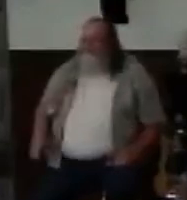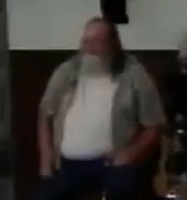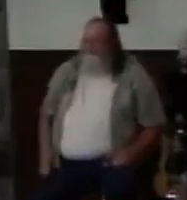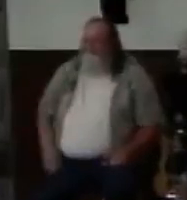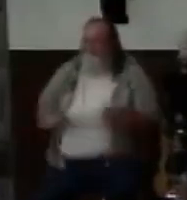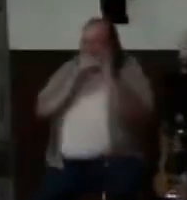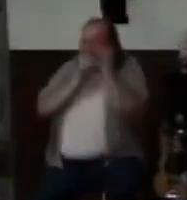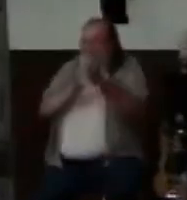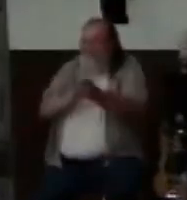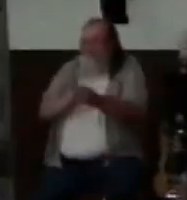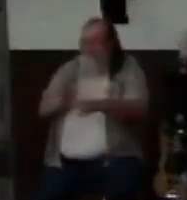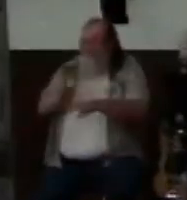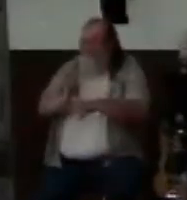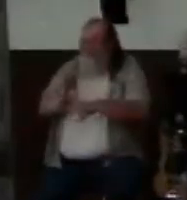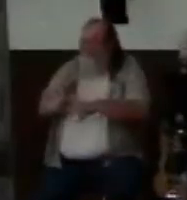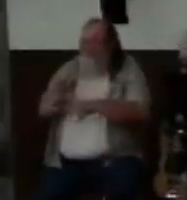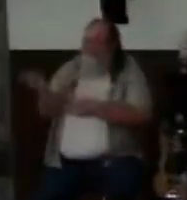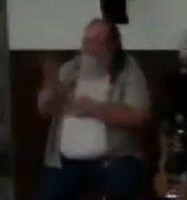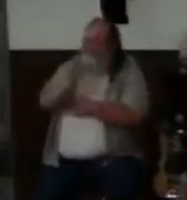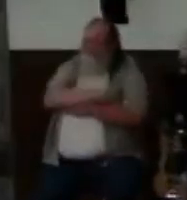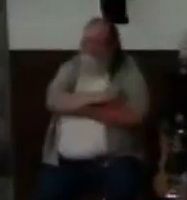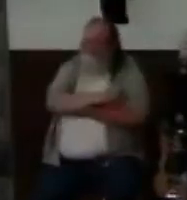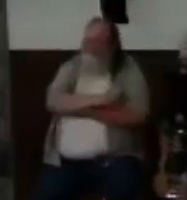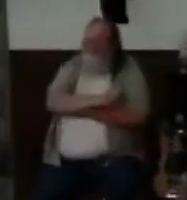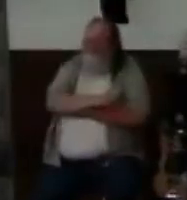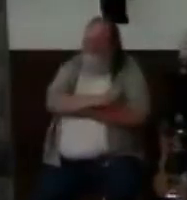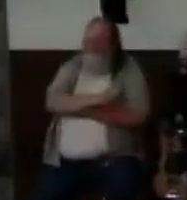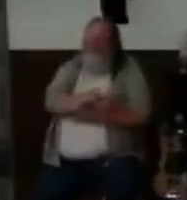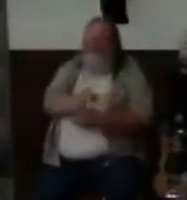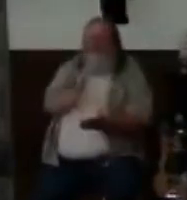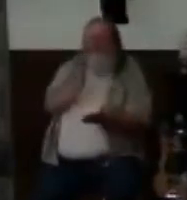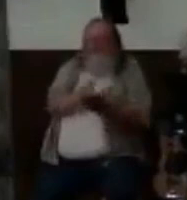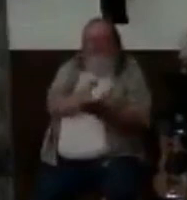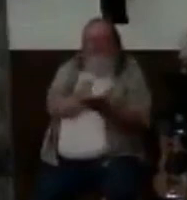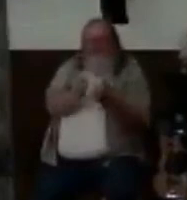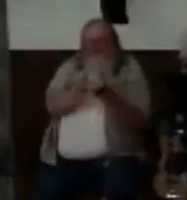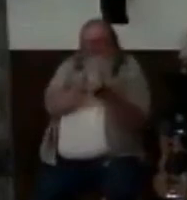The word of God says that faith without works is dead.